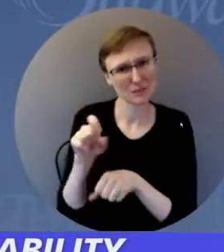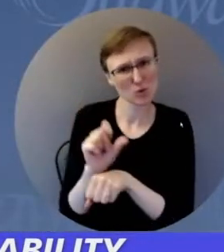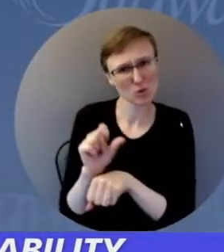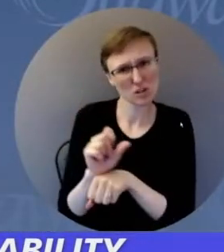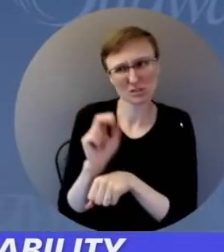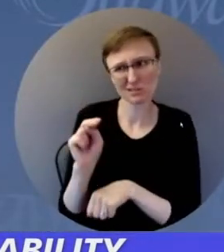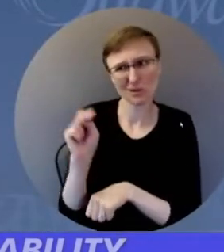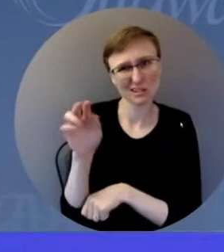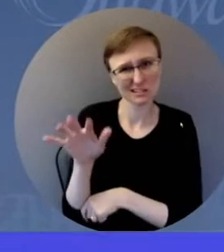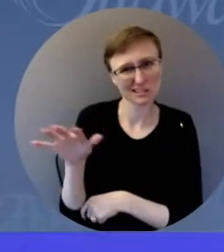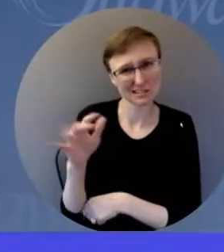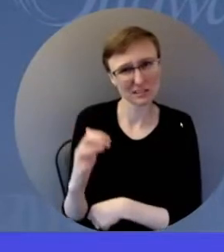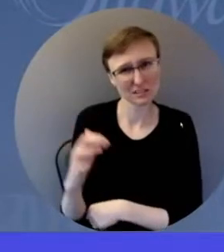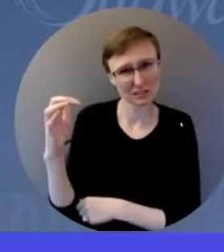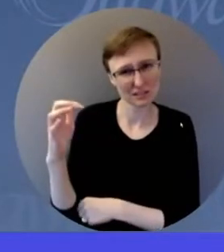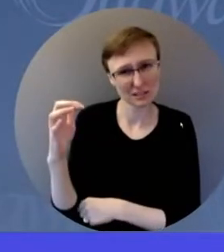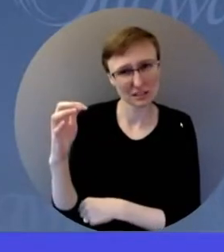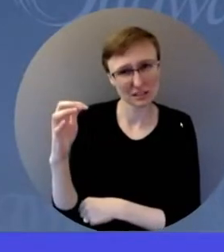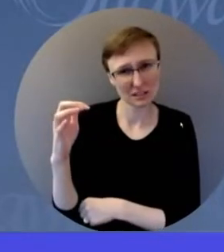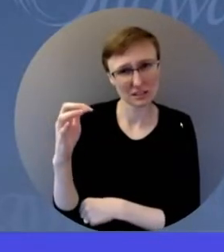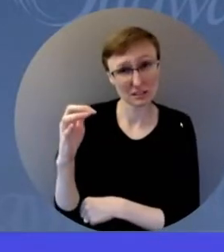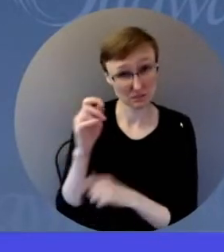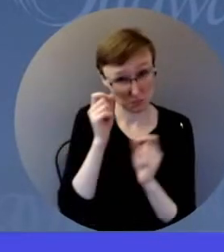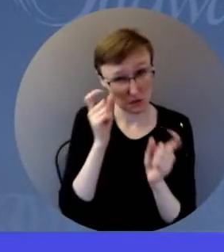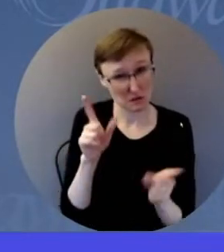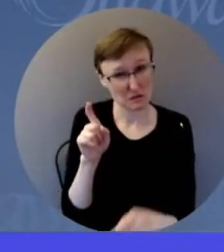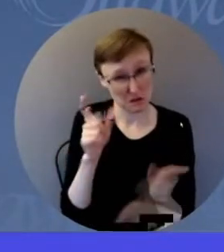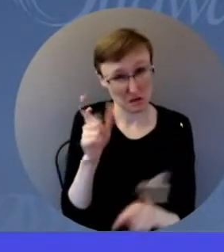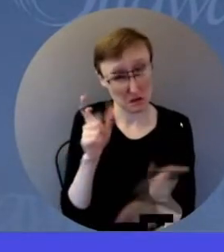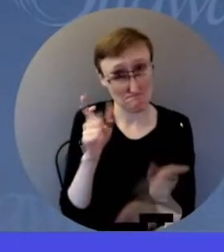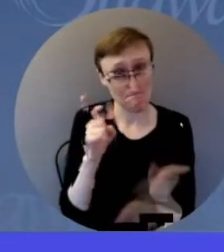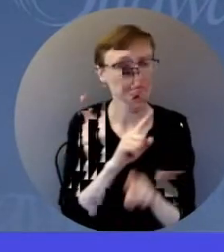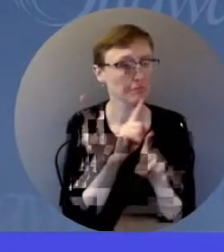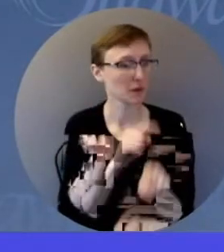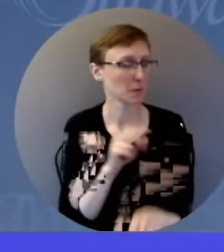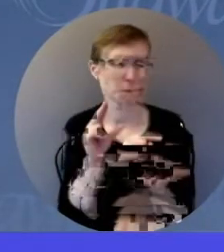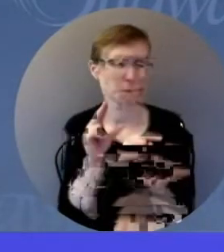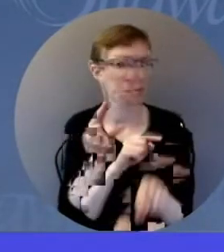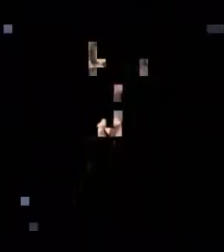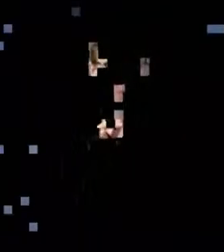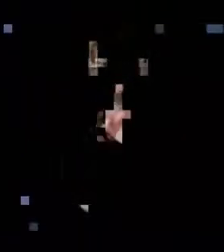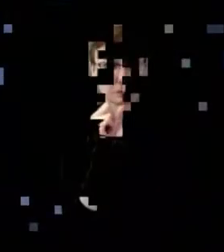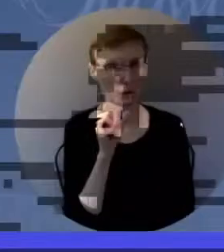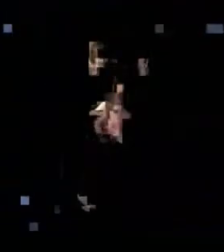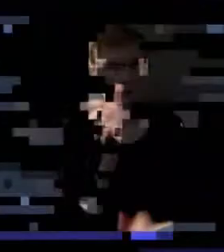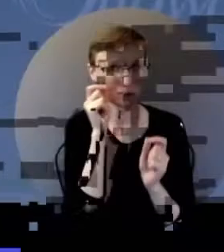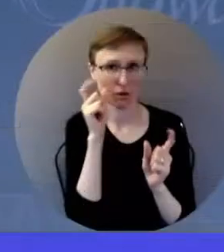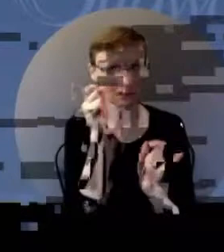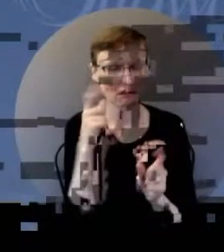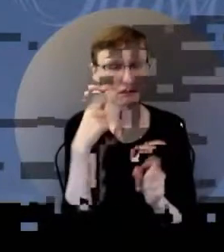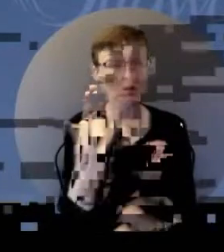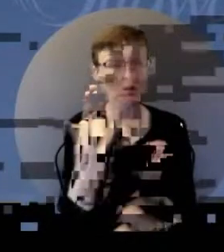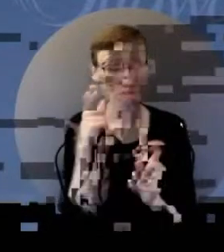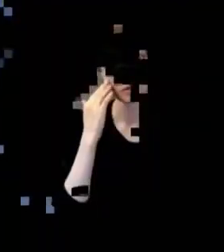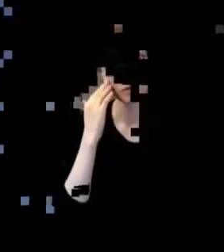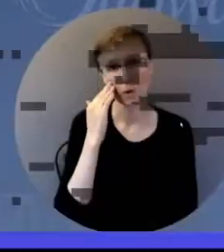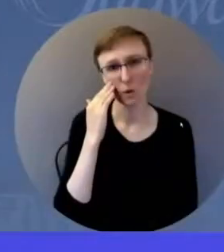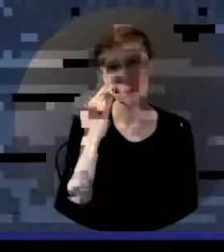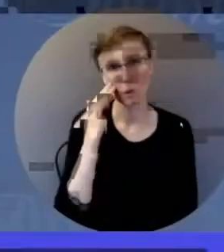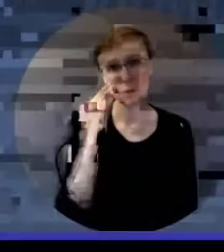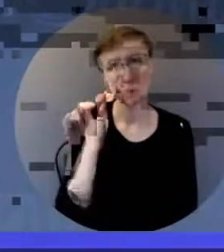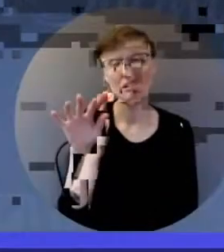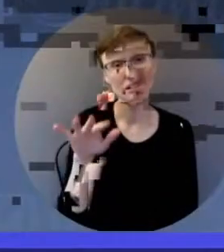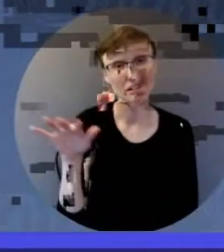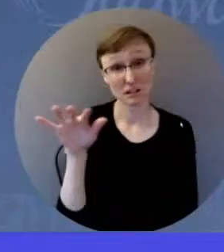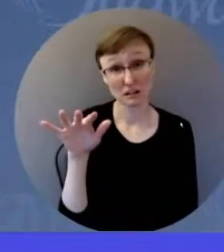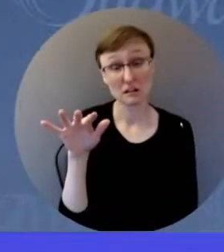No, it was not a surprise. We understand that the northern section had some issues. It